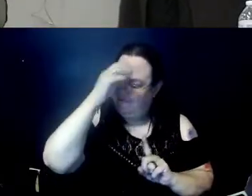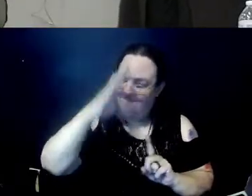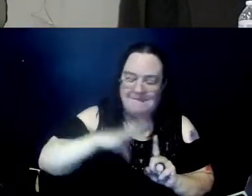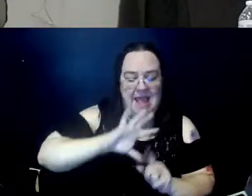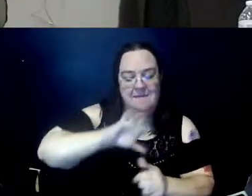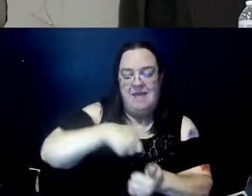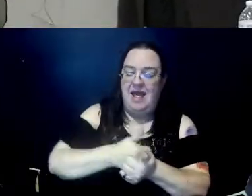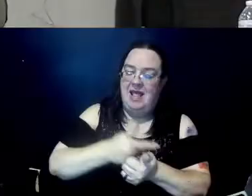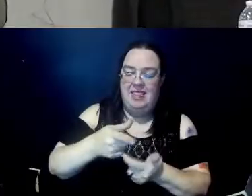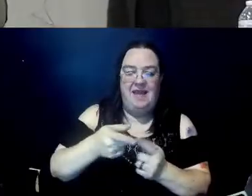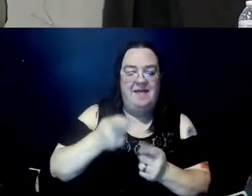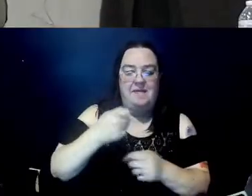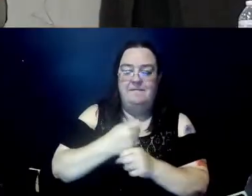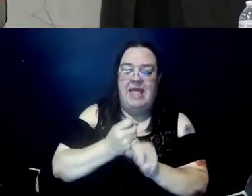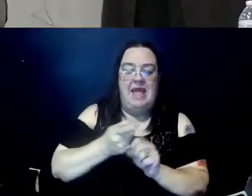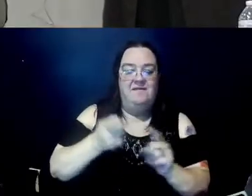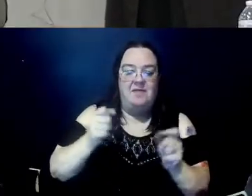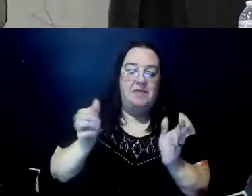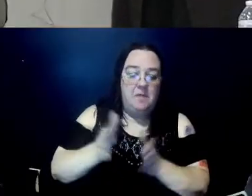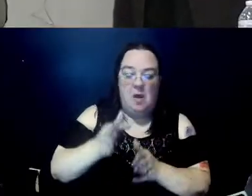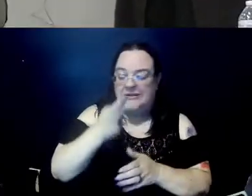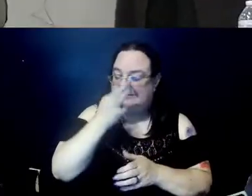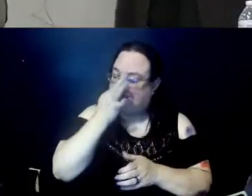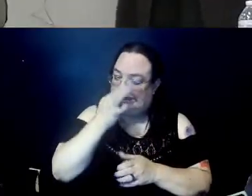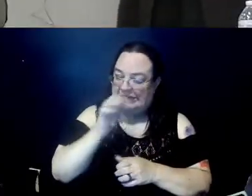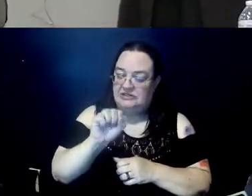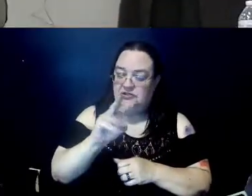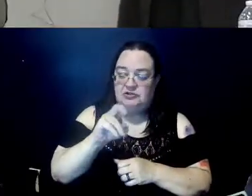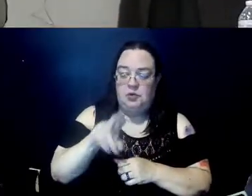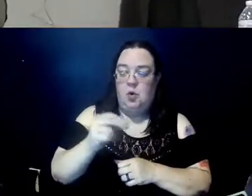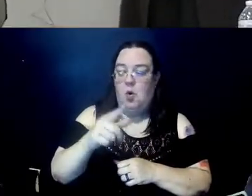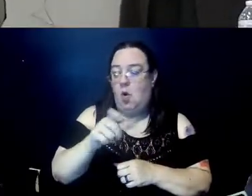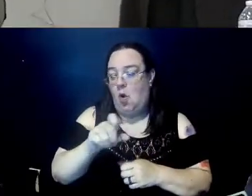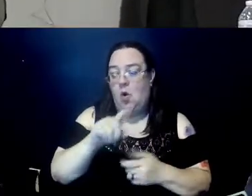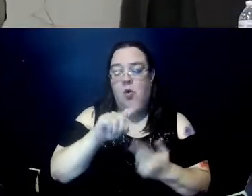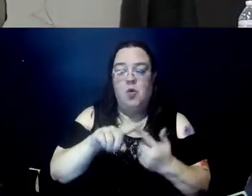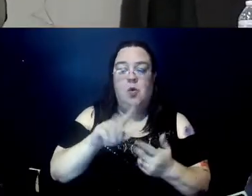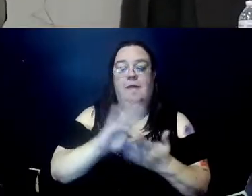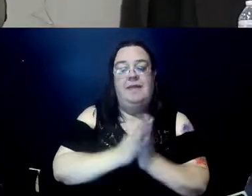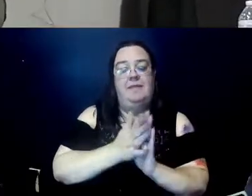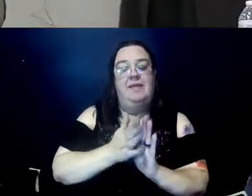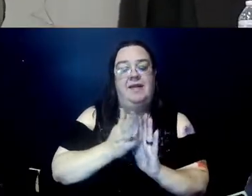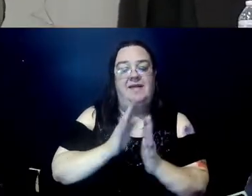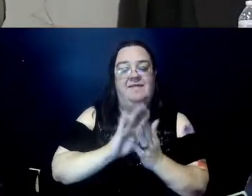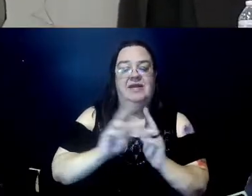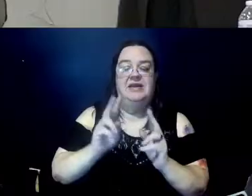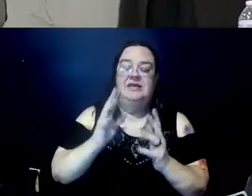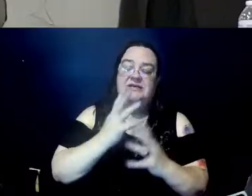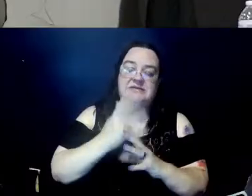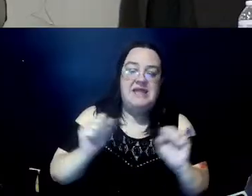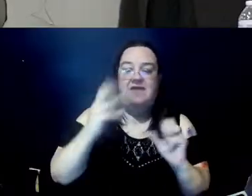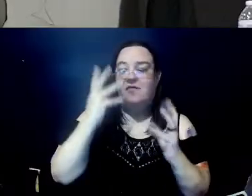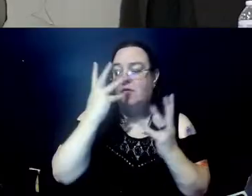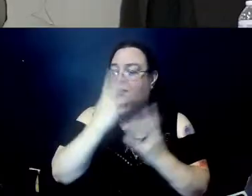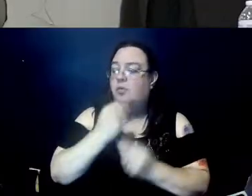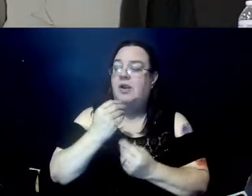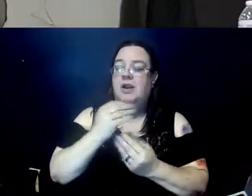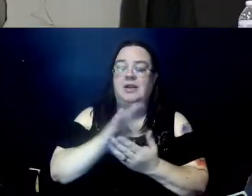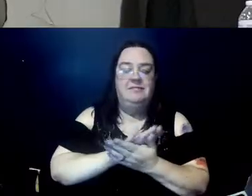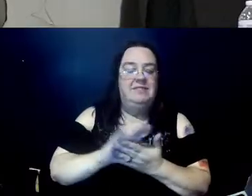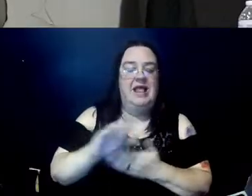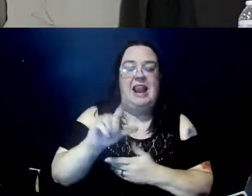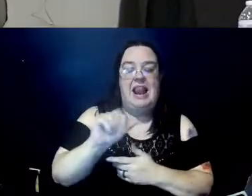a tiny little, stinky sewer hole of a forest into the very safe, pretty, charming little green space that we know